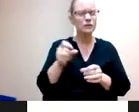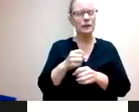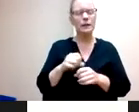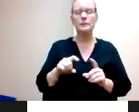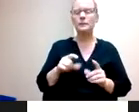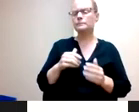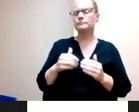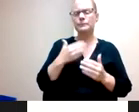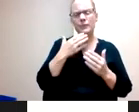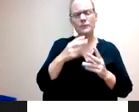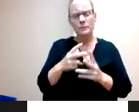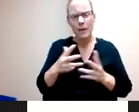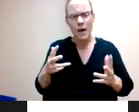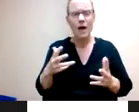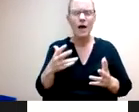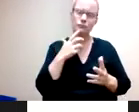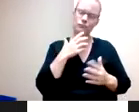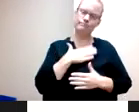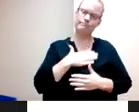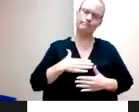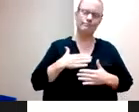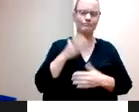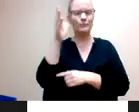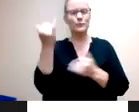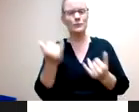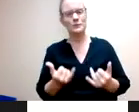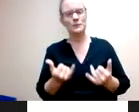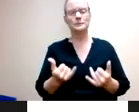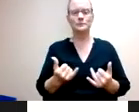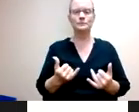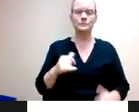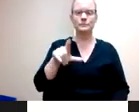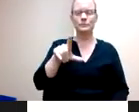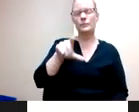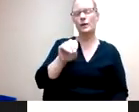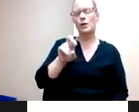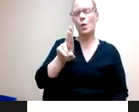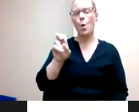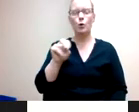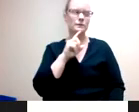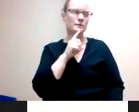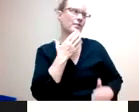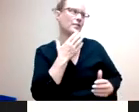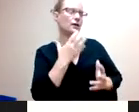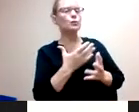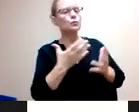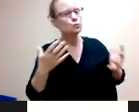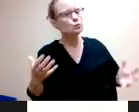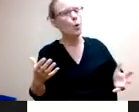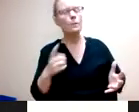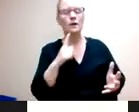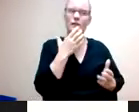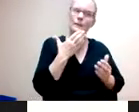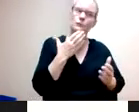much, and I appreciate talking today. Thank you so much, Dr. Krenzer. We really appreciate you sharing